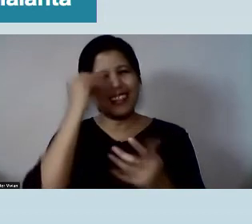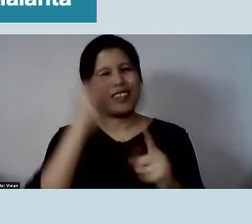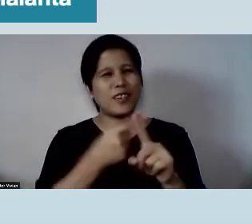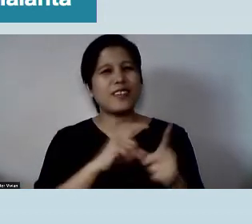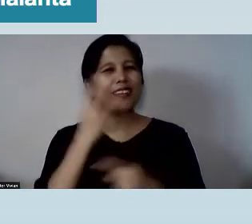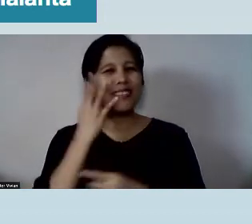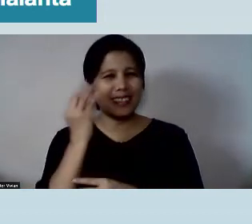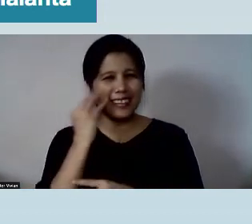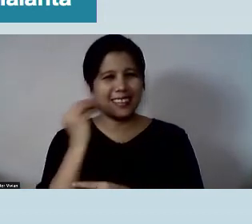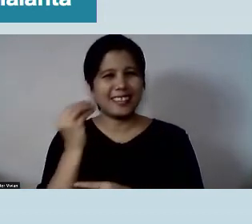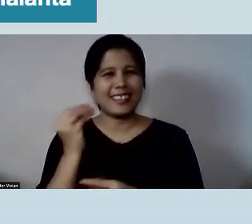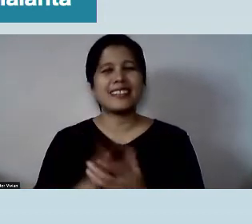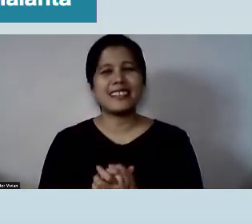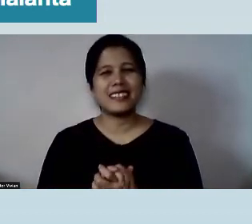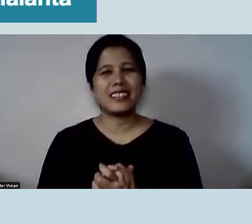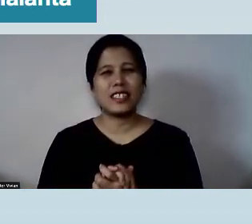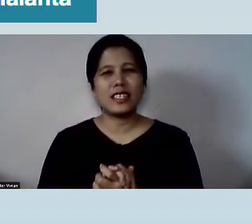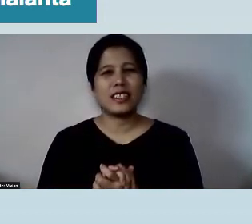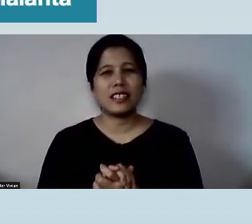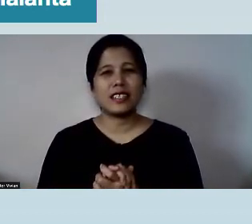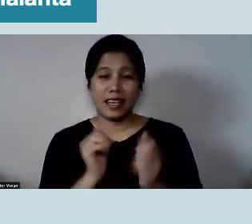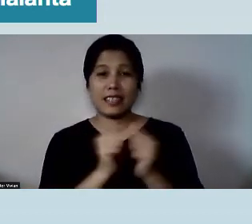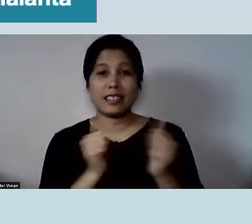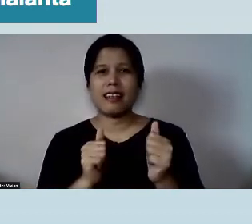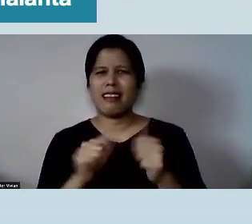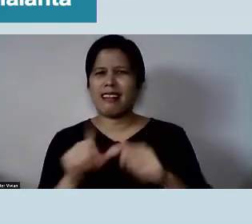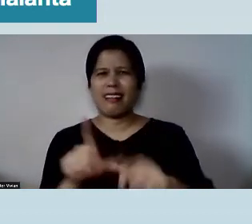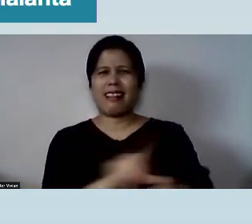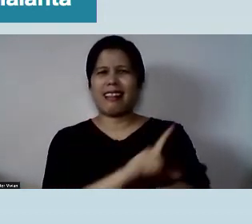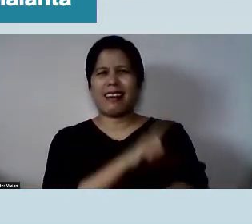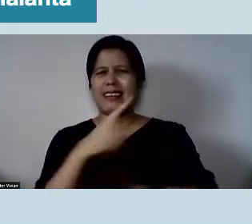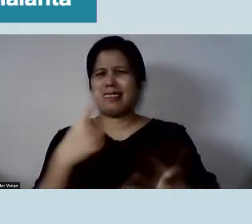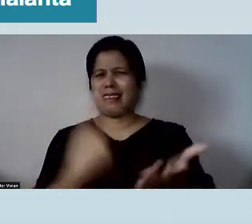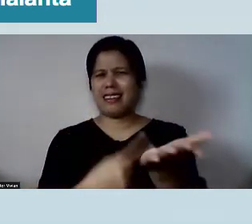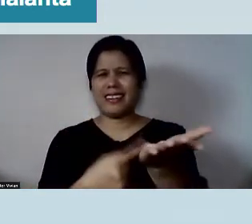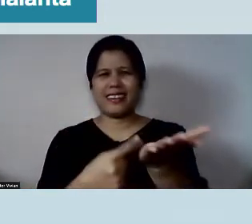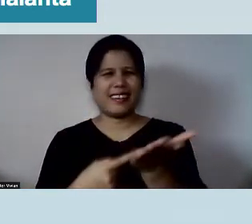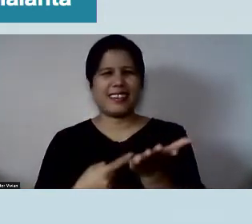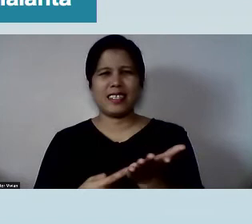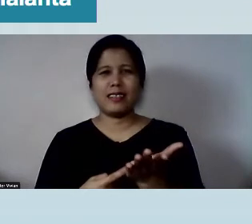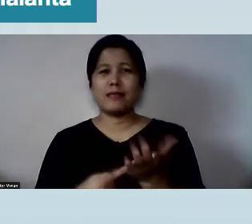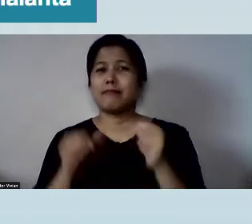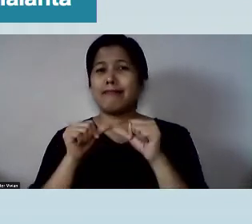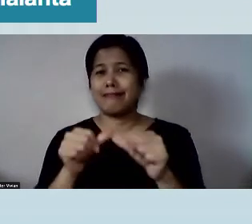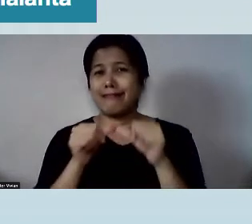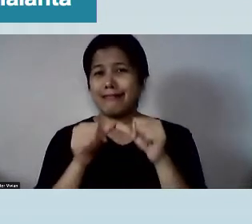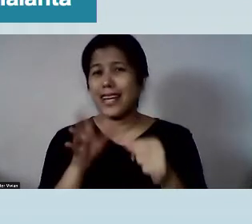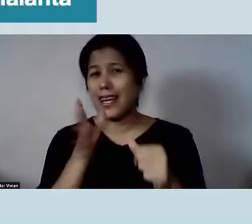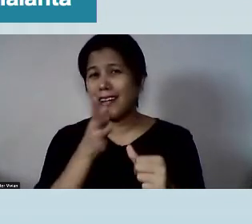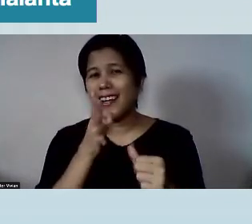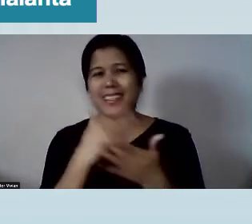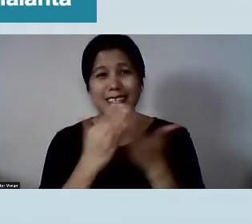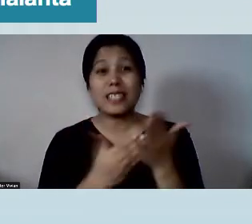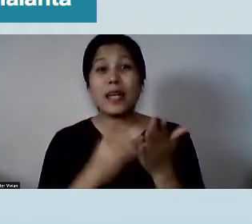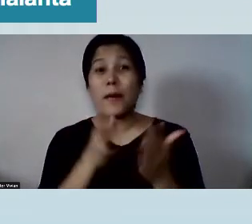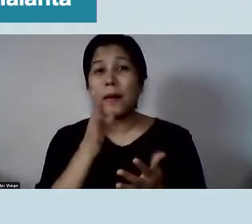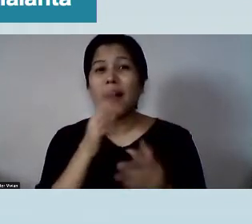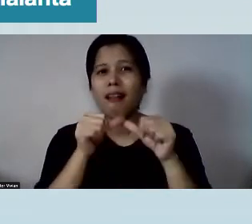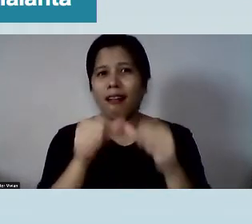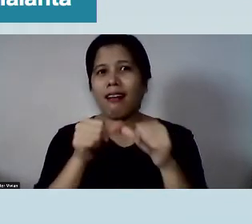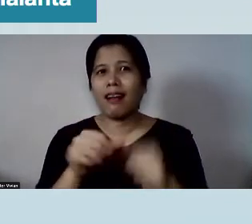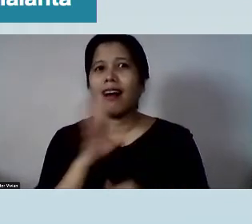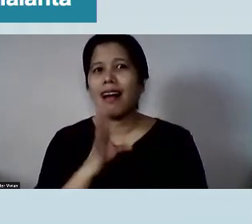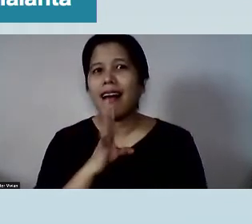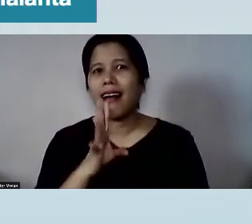Use solution-focused discussion. Avoid lengthy discussion. Ang hirap po sa mga nanay, tuloy-tuloy ang salita. Meron ako isang bata, ito lagi